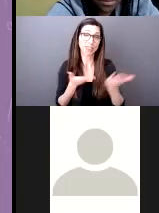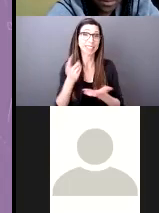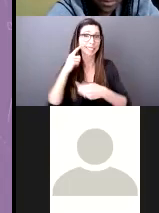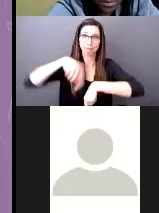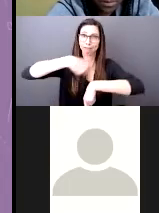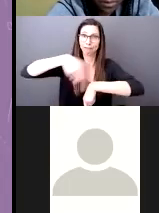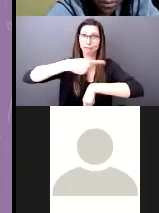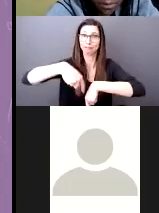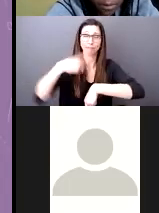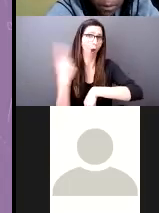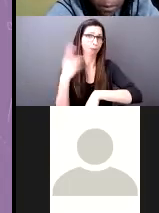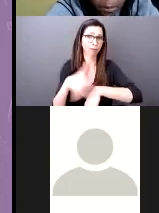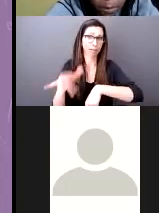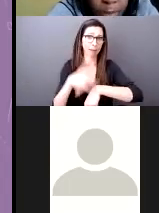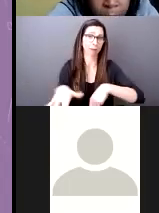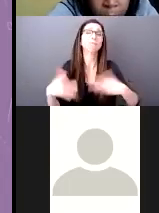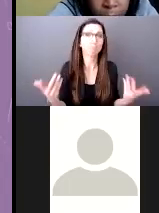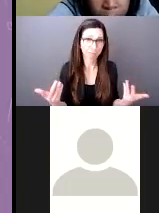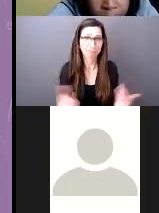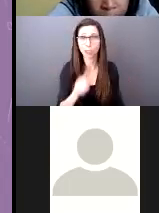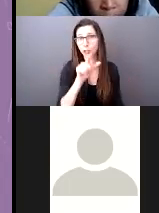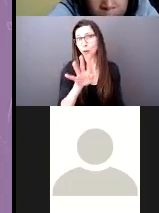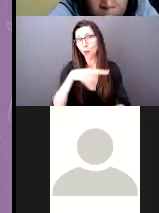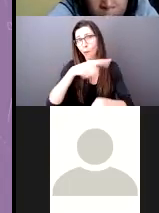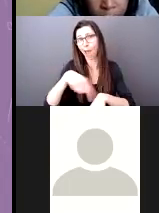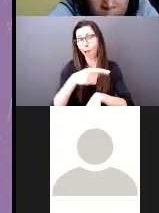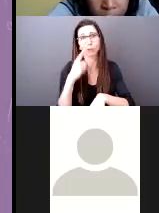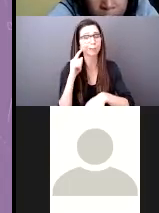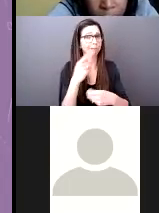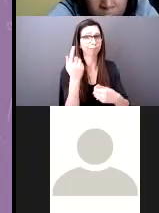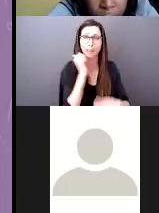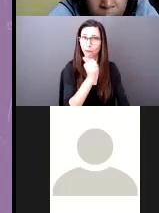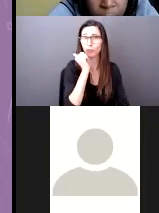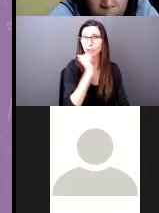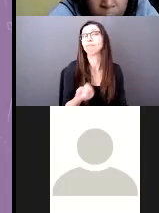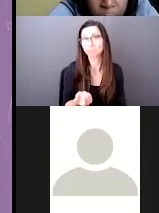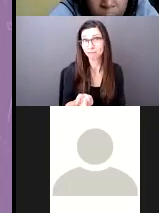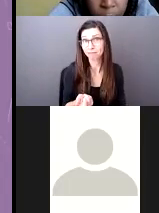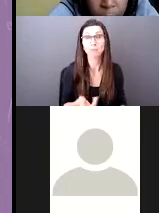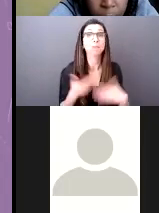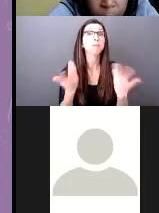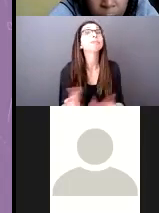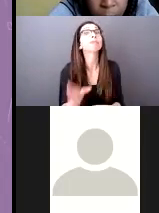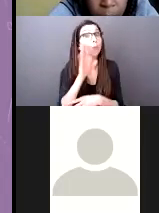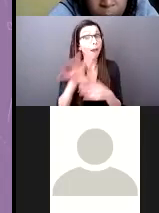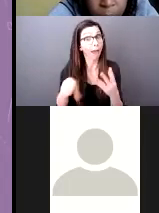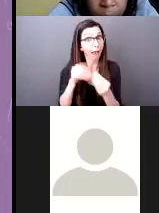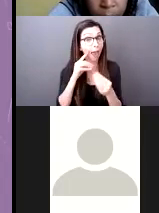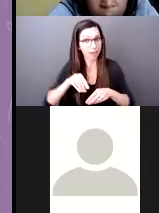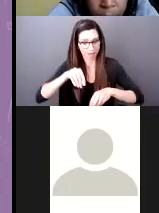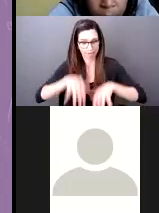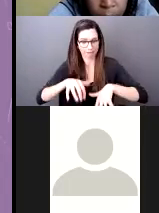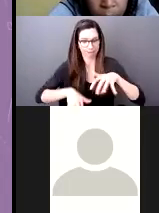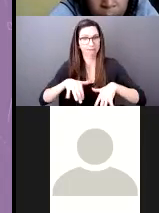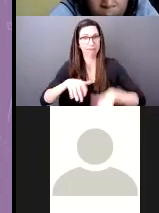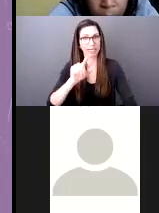helpline. We are also going to be instituting a specific TTY line just for the senior safety